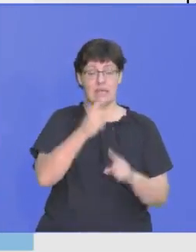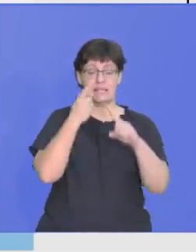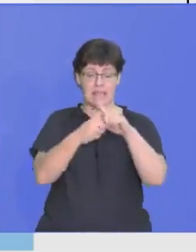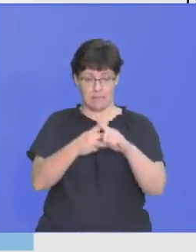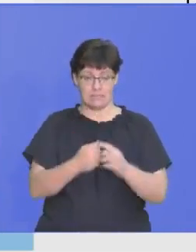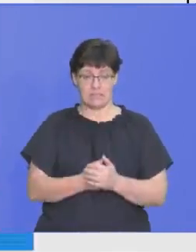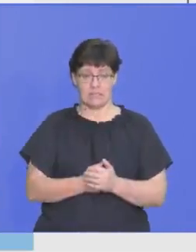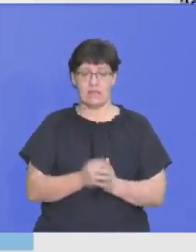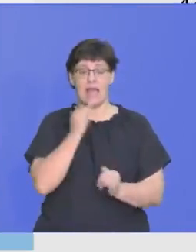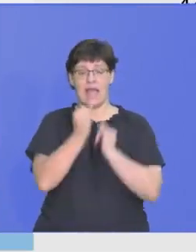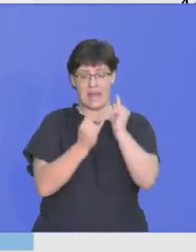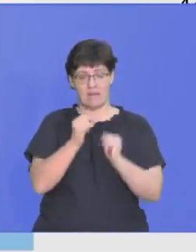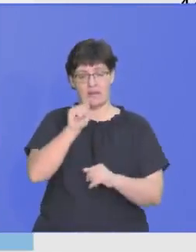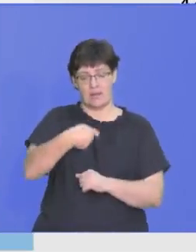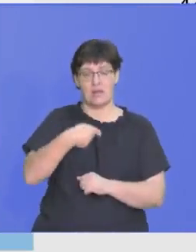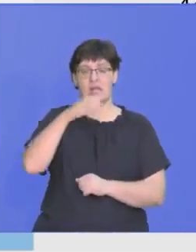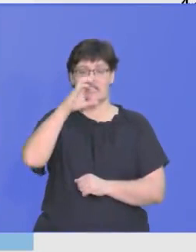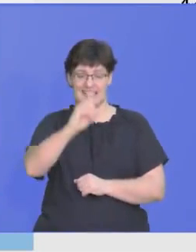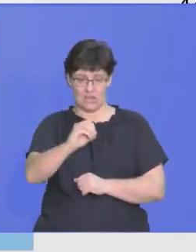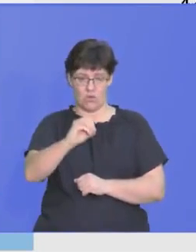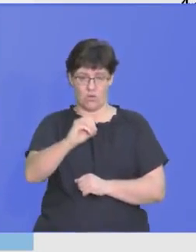11,0555. And I get